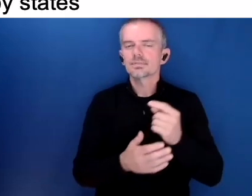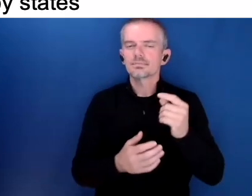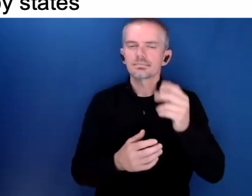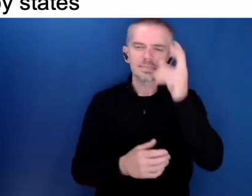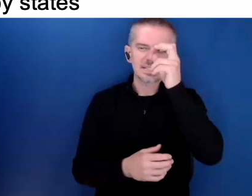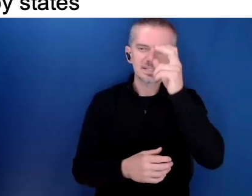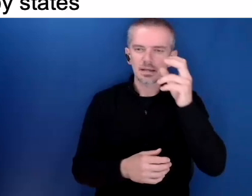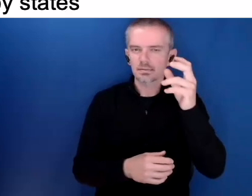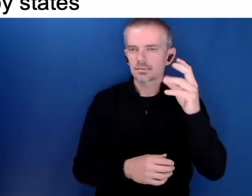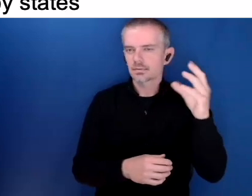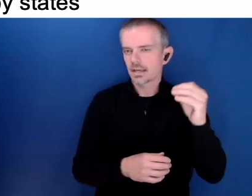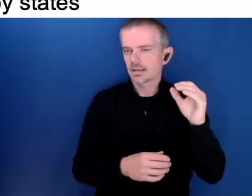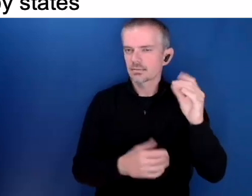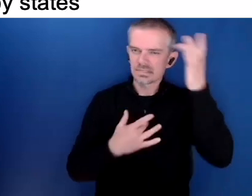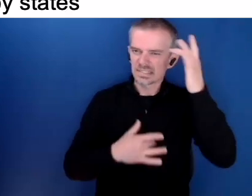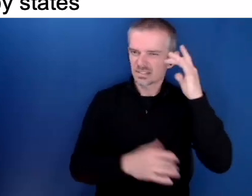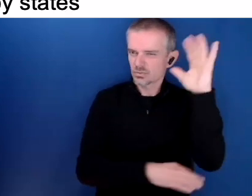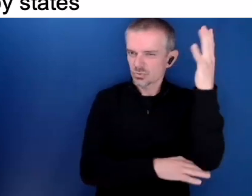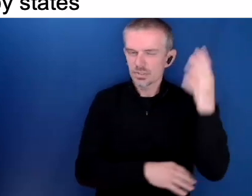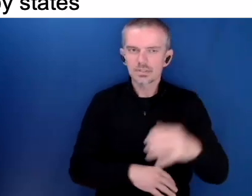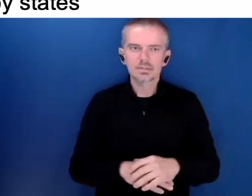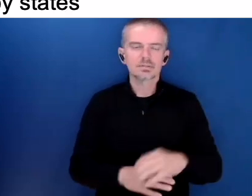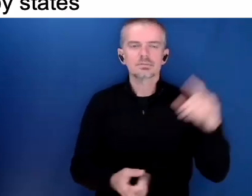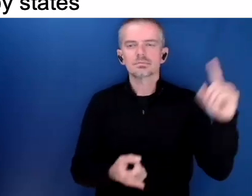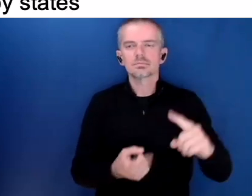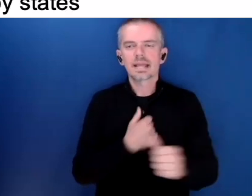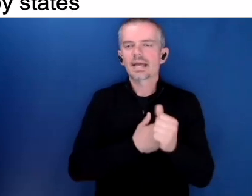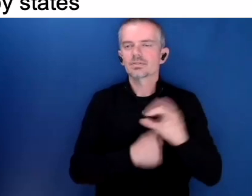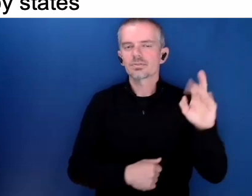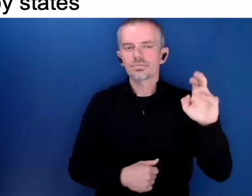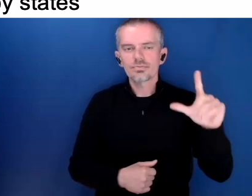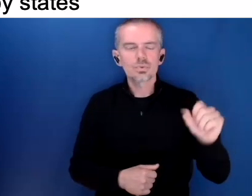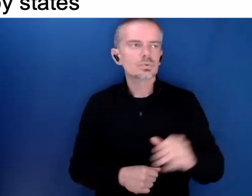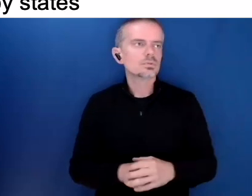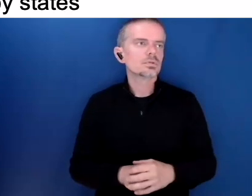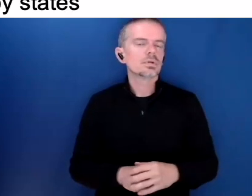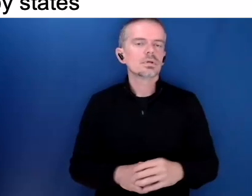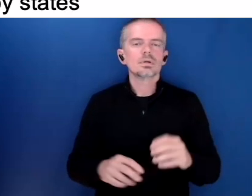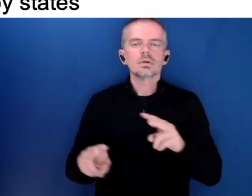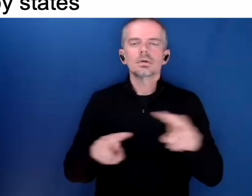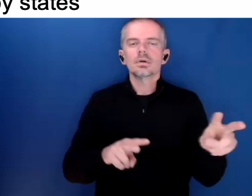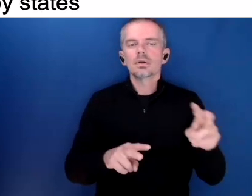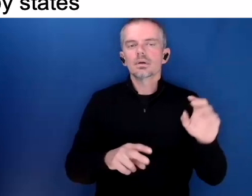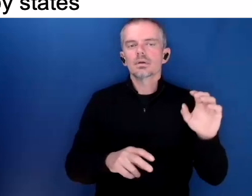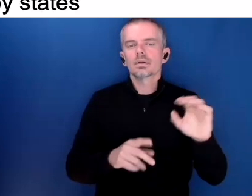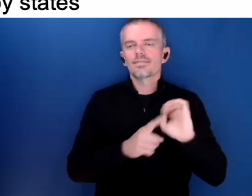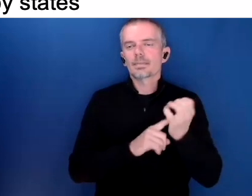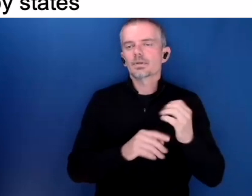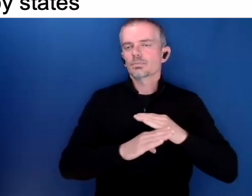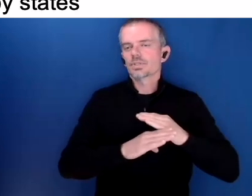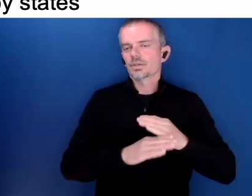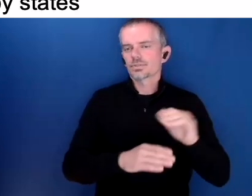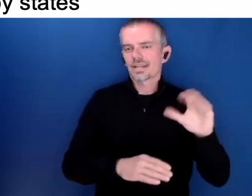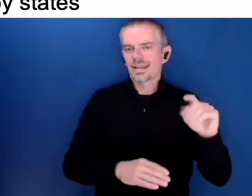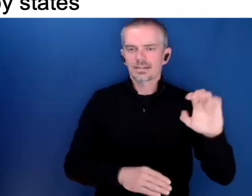disease-infected trees, activities to reduce hazardous fuels, surveys to support the National Environmental Protection Act, and any other